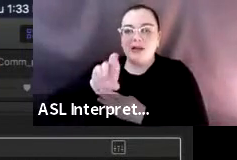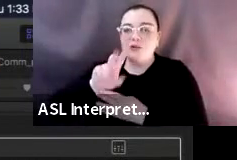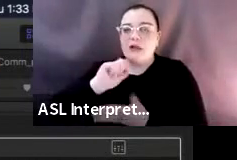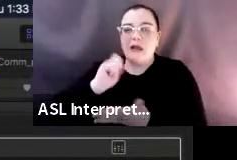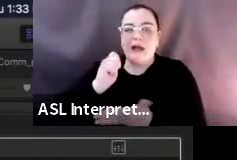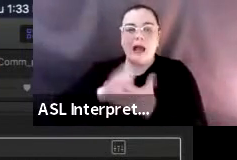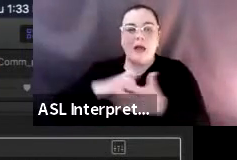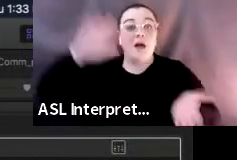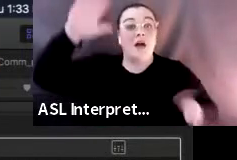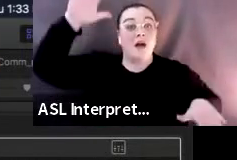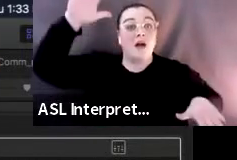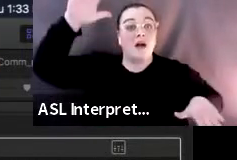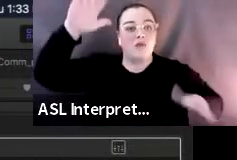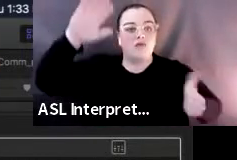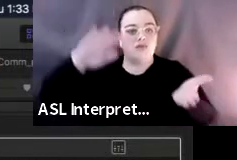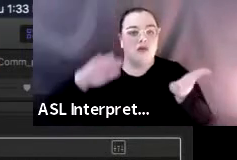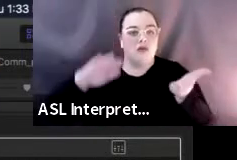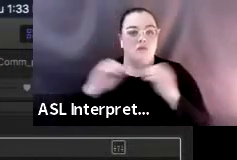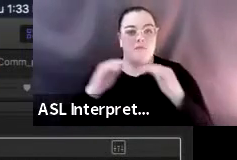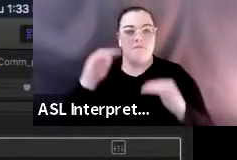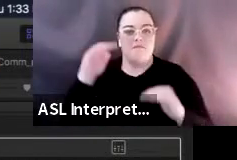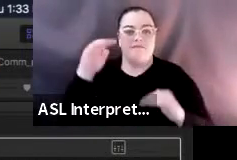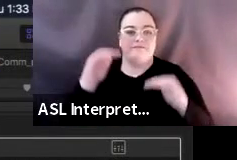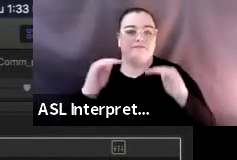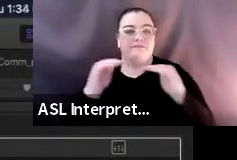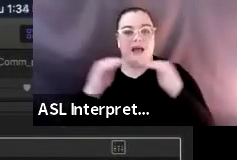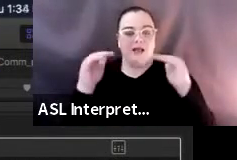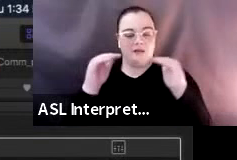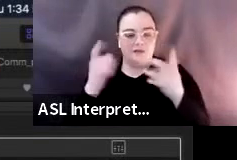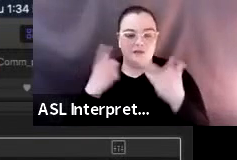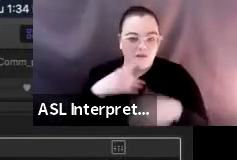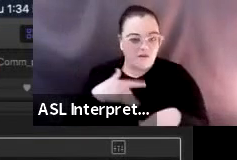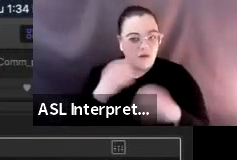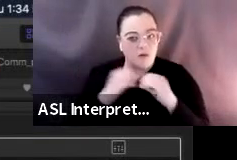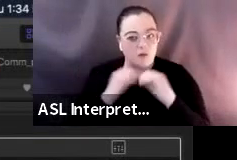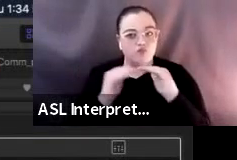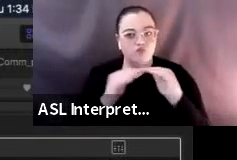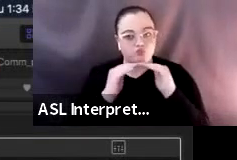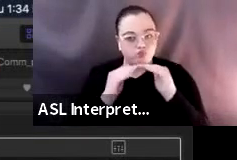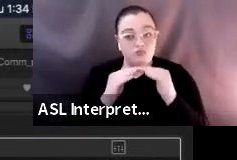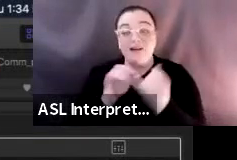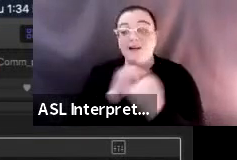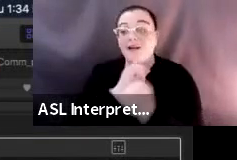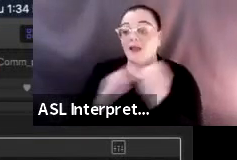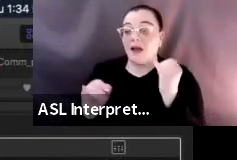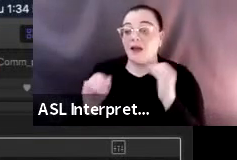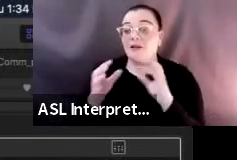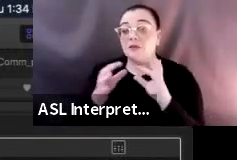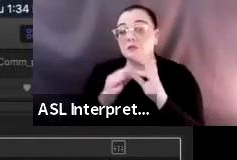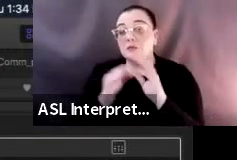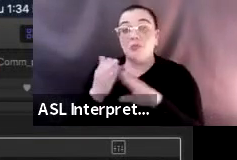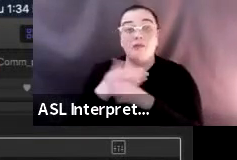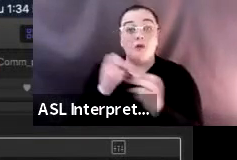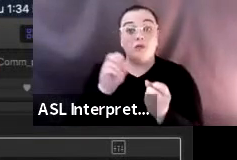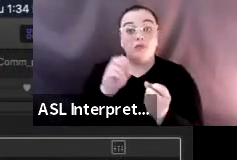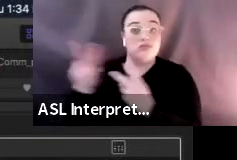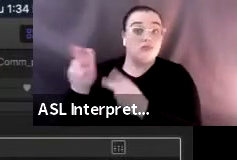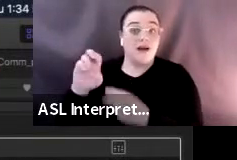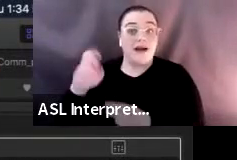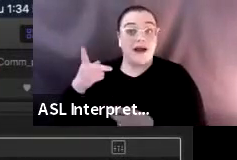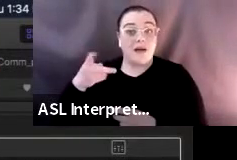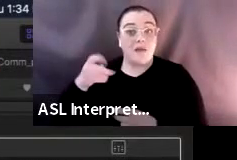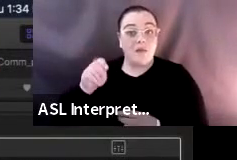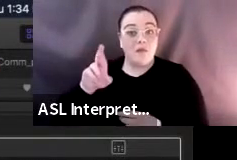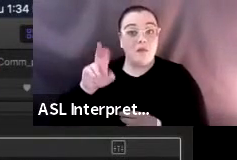equal. The last sort of thing we want to do before we're getting ready to export our file is talk about titles.